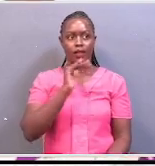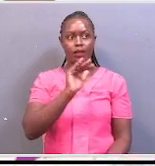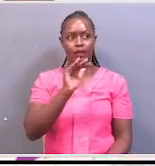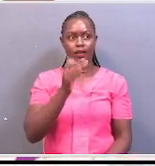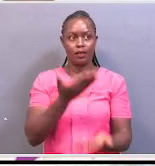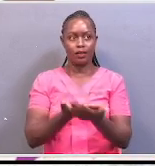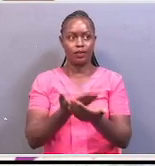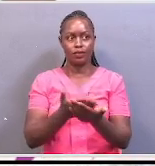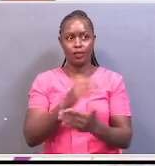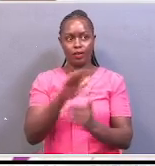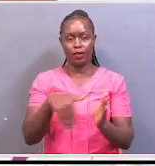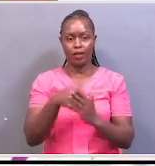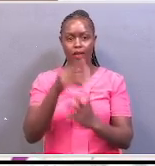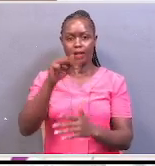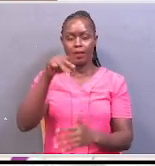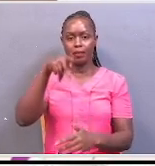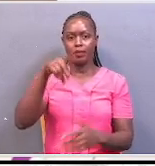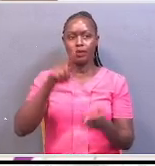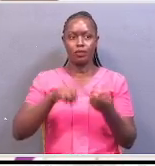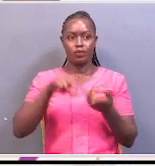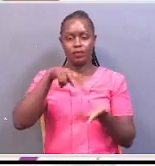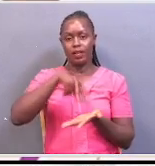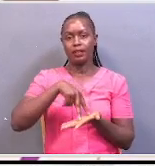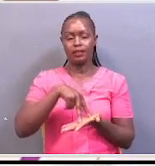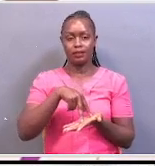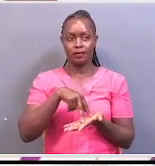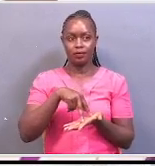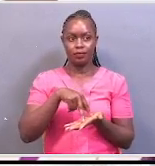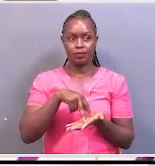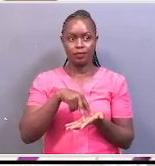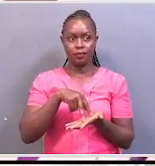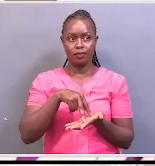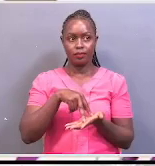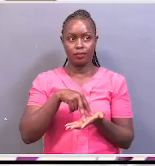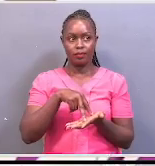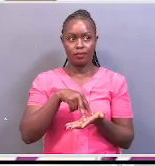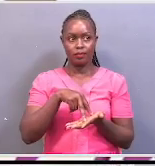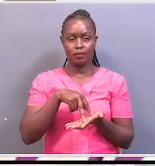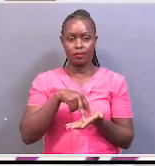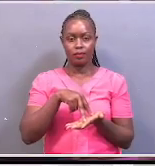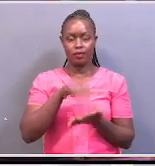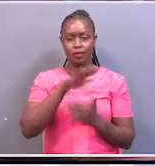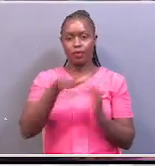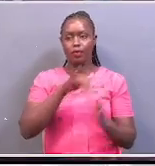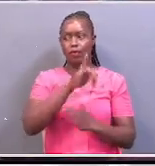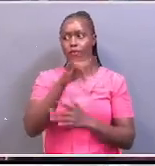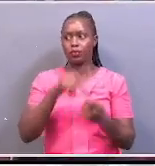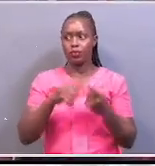Let me request all members of parliament to stand up. Wale wote waliokuja.